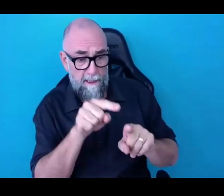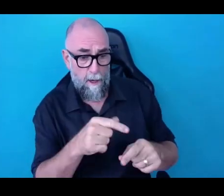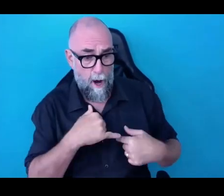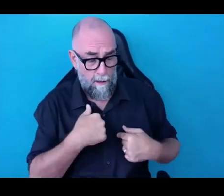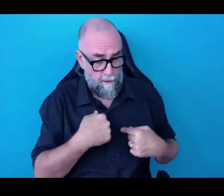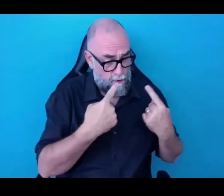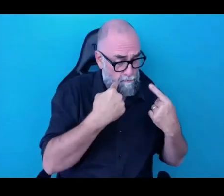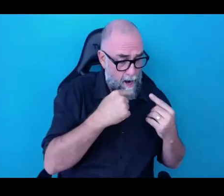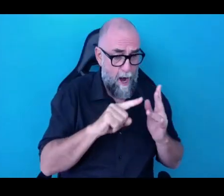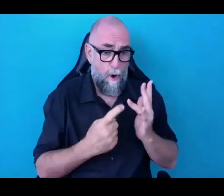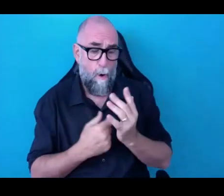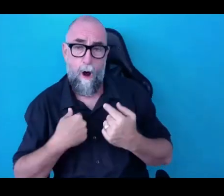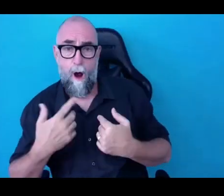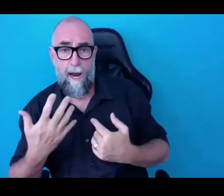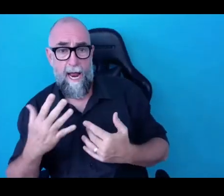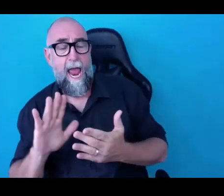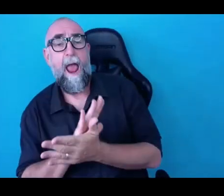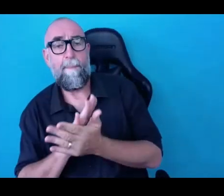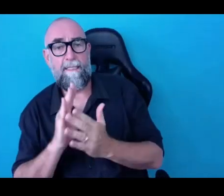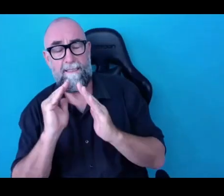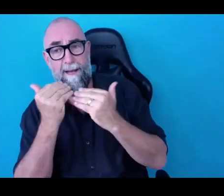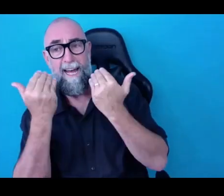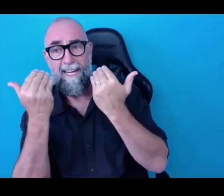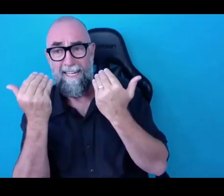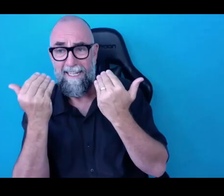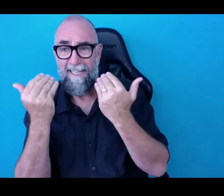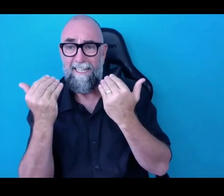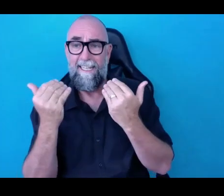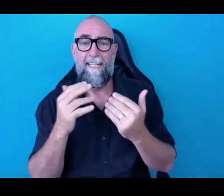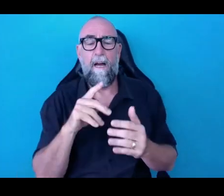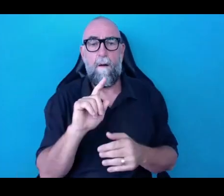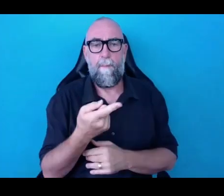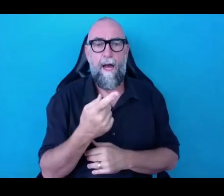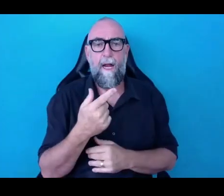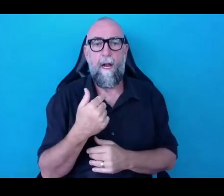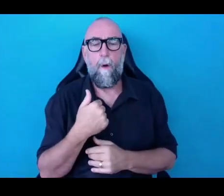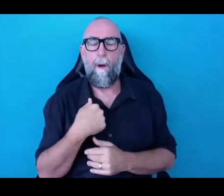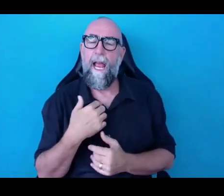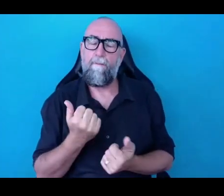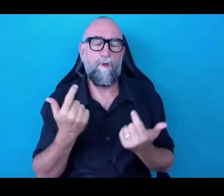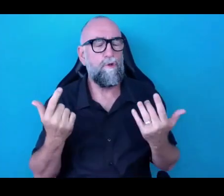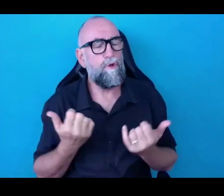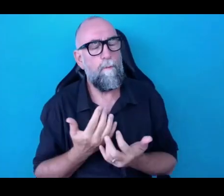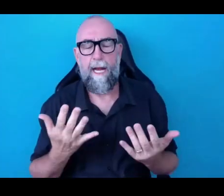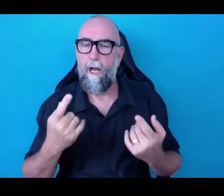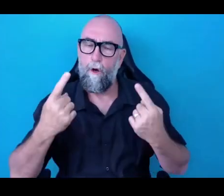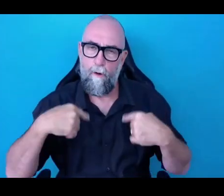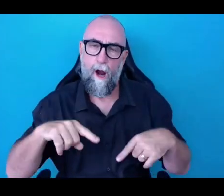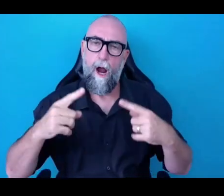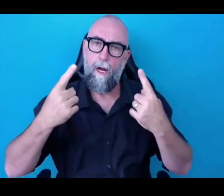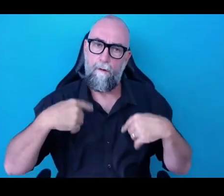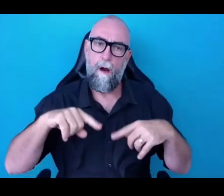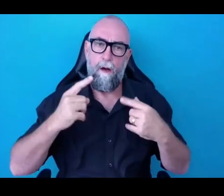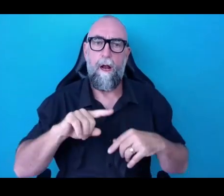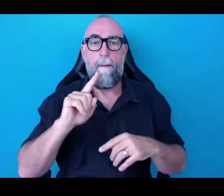many of us crying when we can have a laugh with each other about a situation and be able to get through it when we're collectively